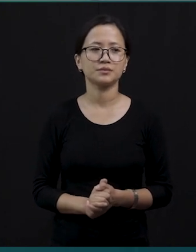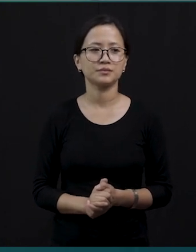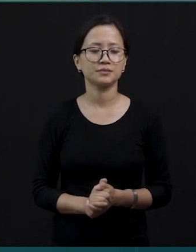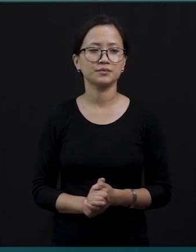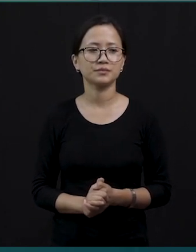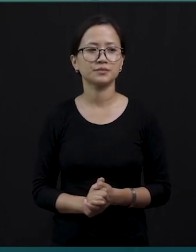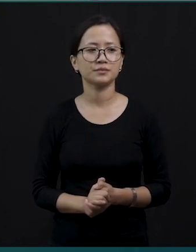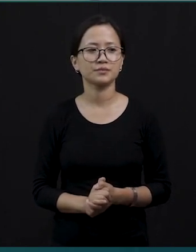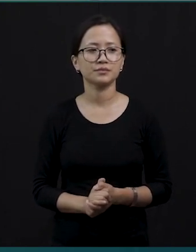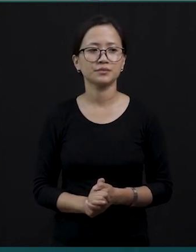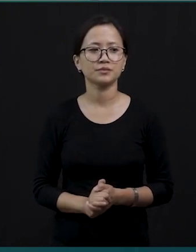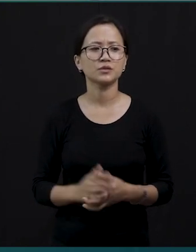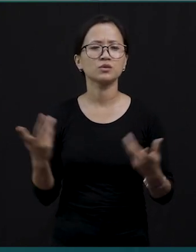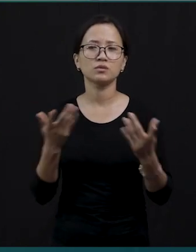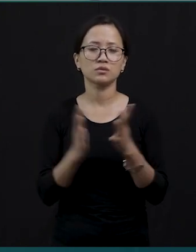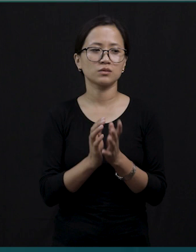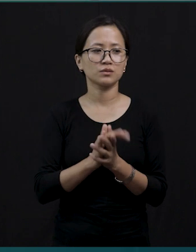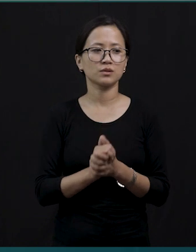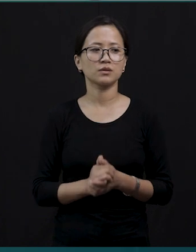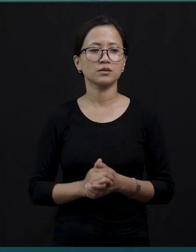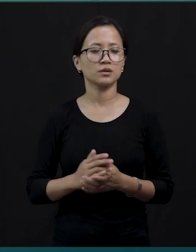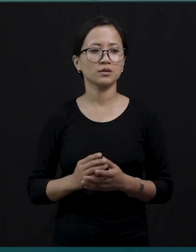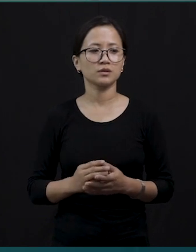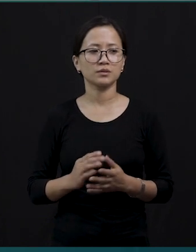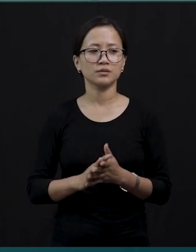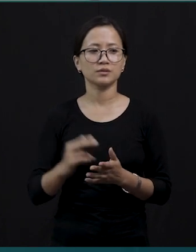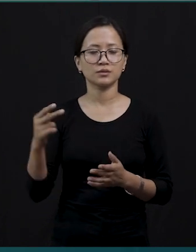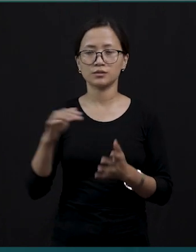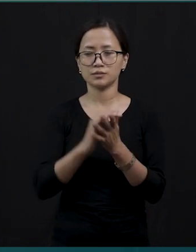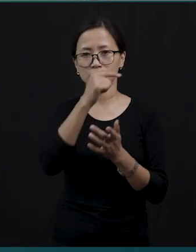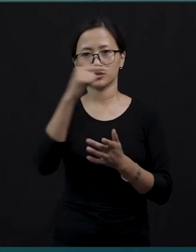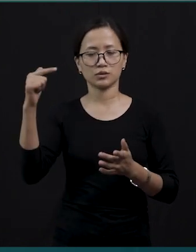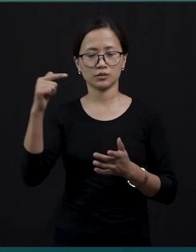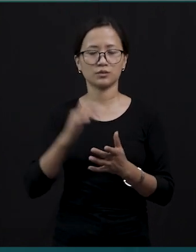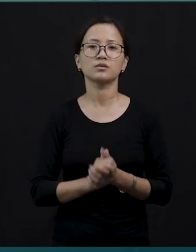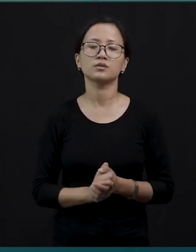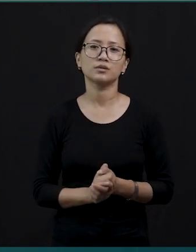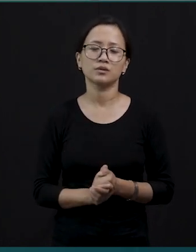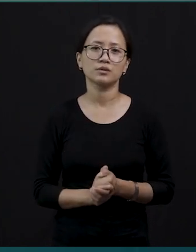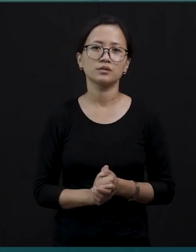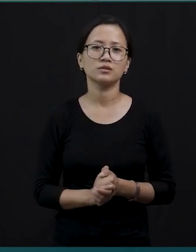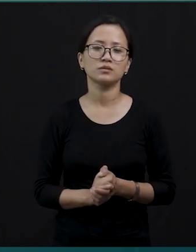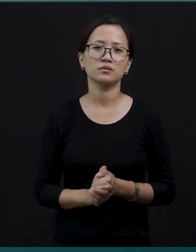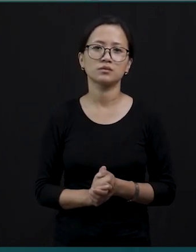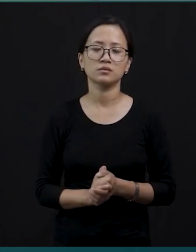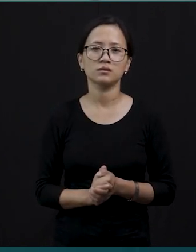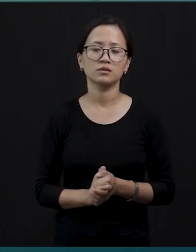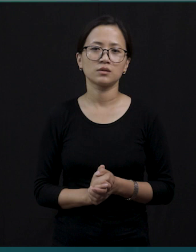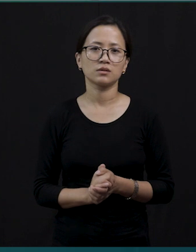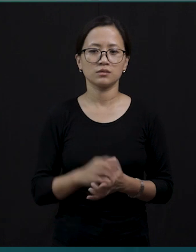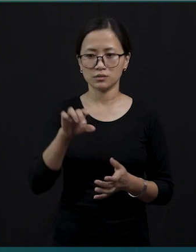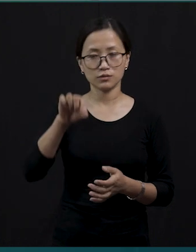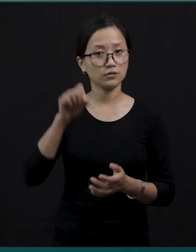5,021. Okay, then what we need to do is, let's subtract it. You need to subtract them in order